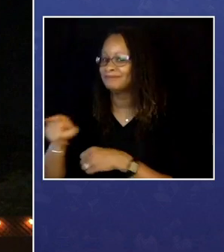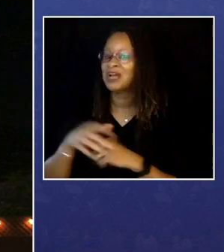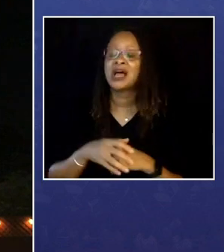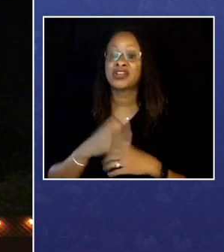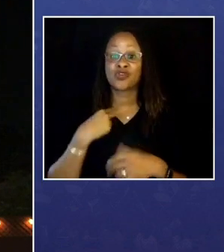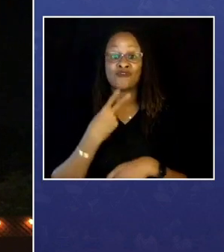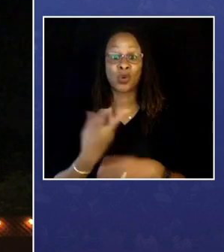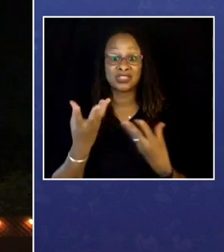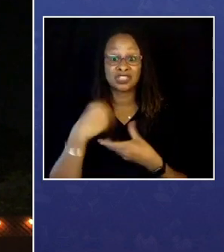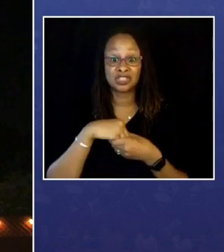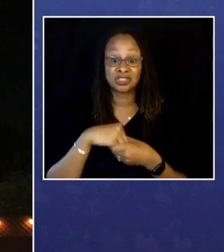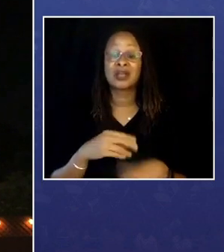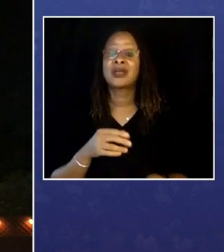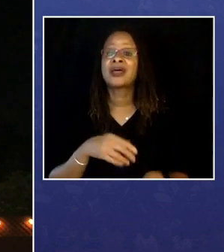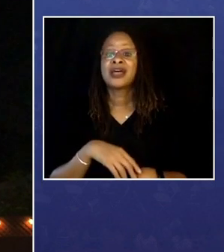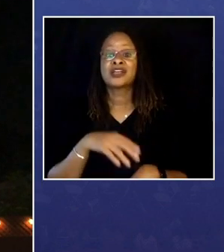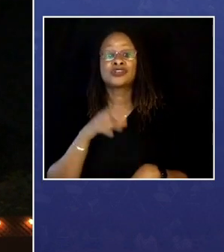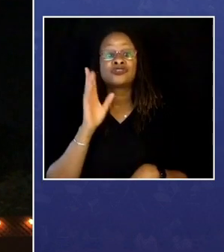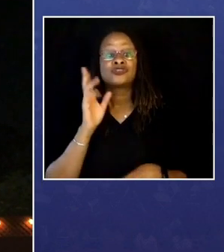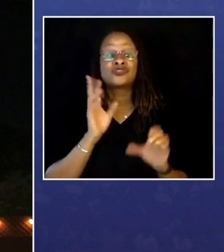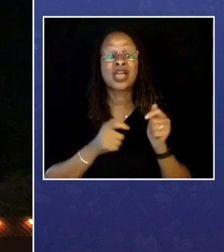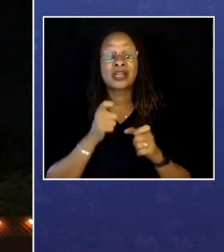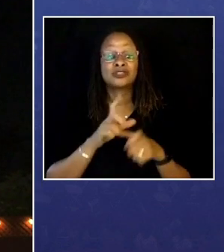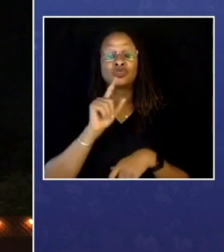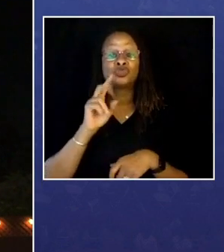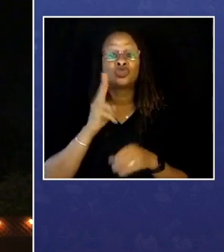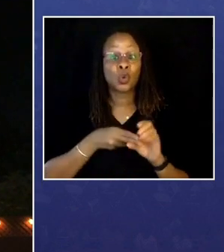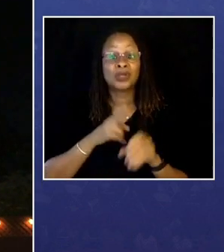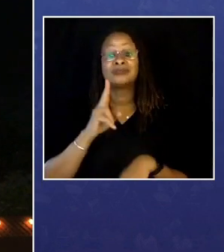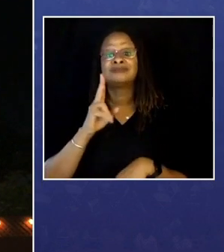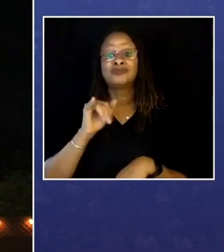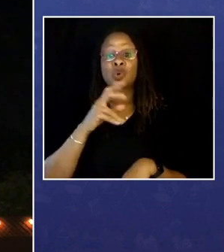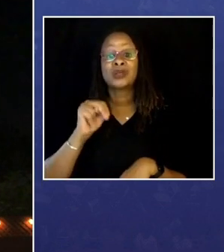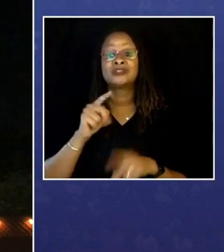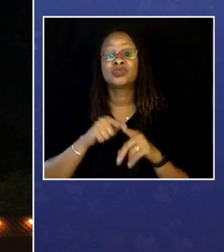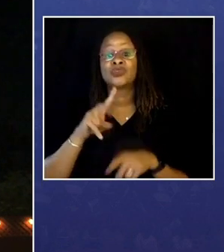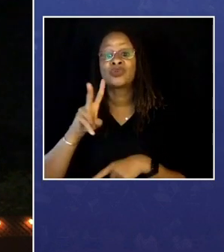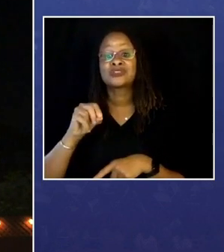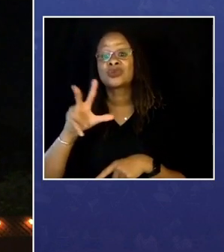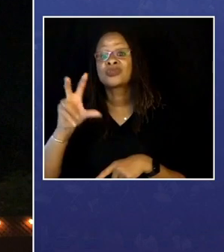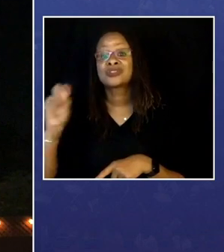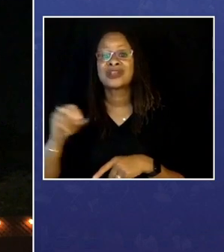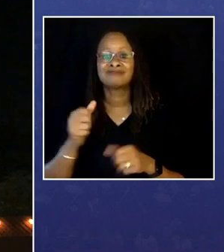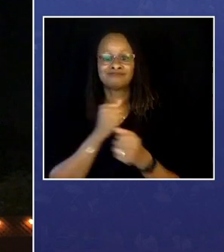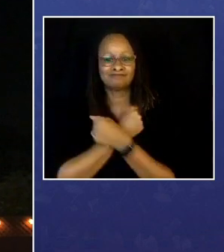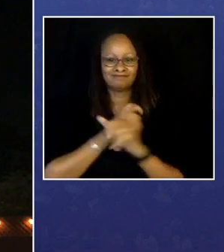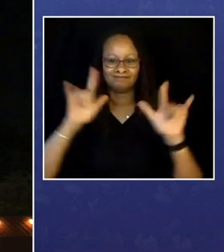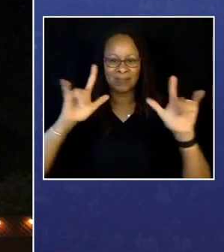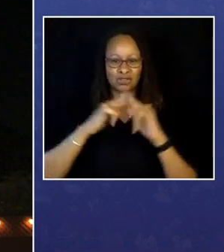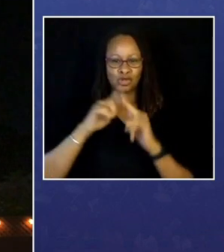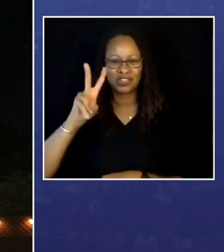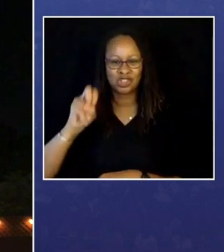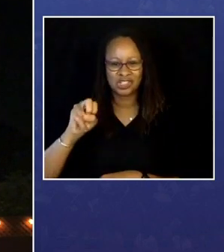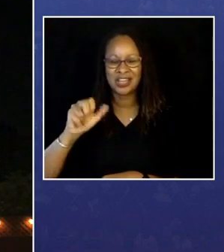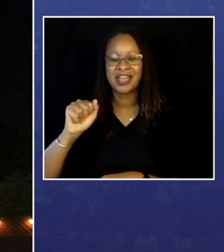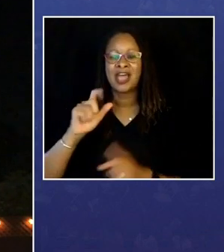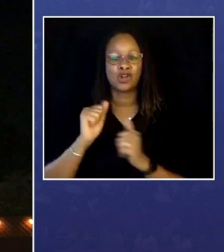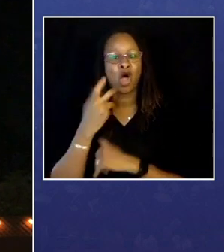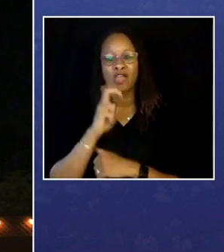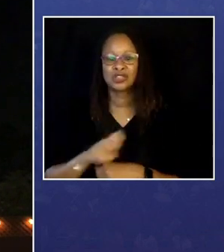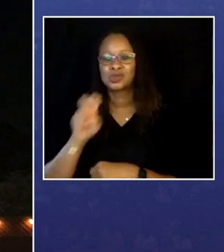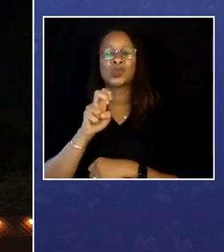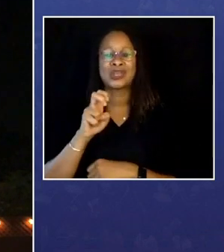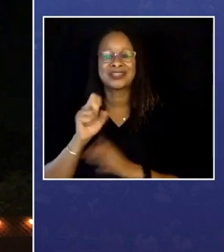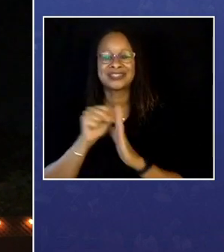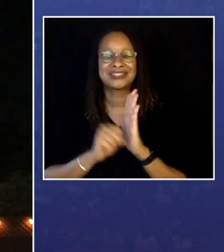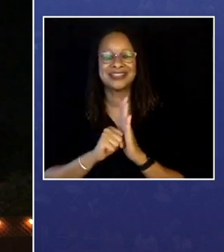tool. So text JOIN to 30330 to make sure it's heard. Much love to Virginia. Much love to all the swing states. Now, get